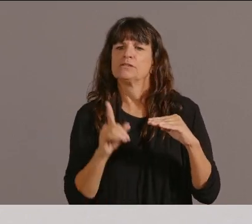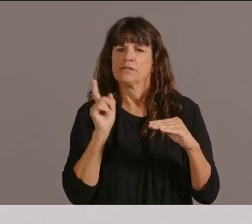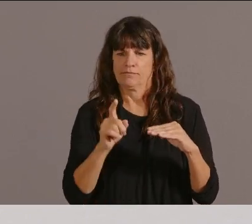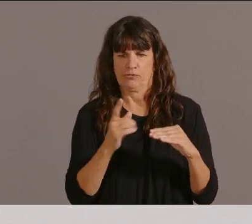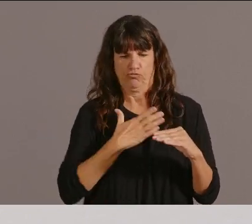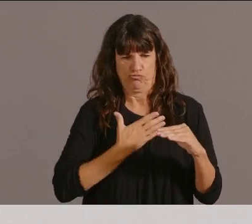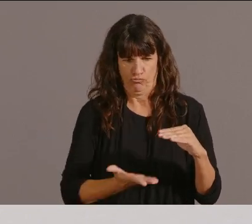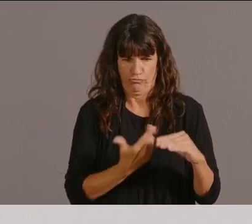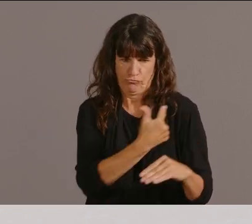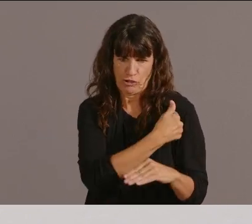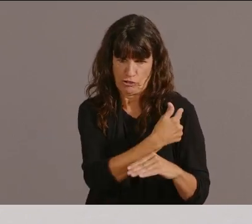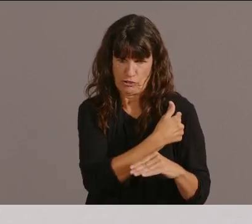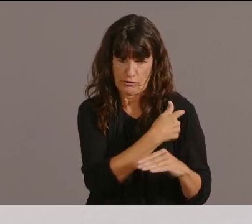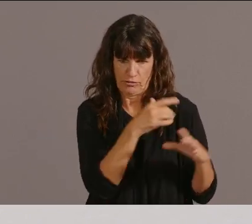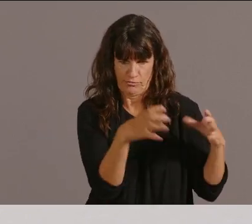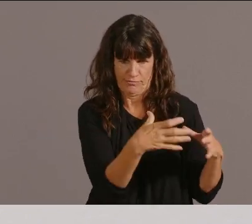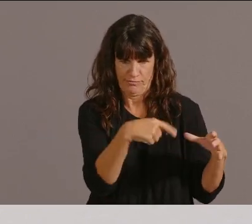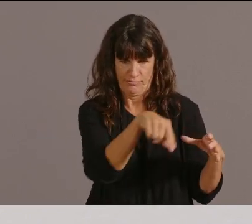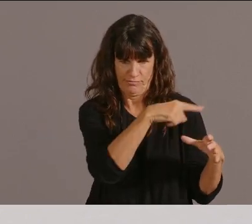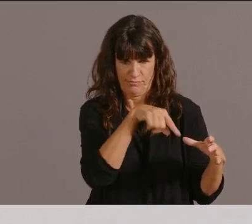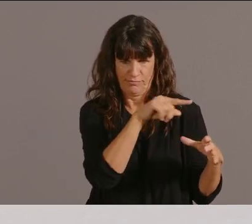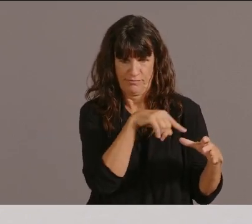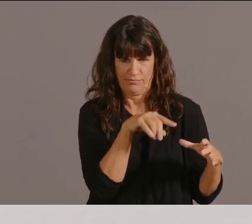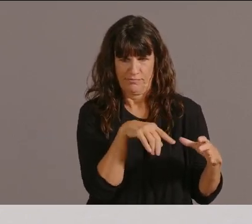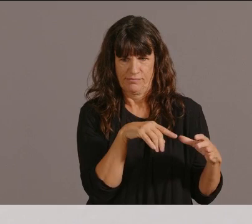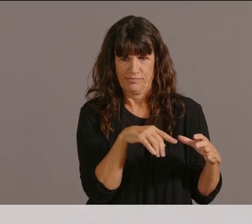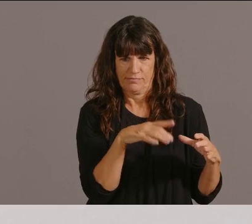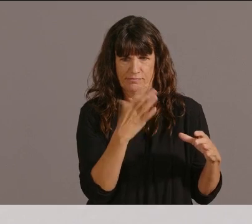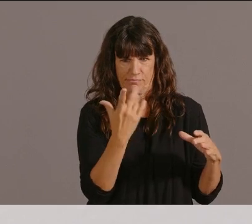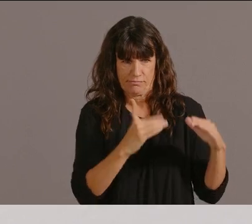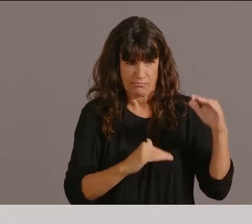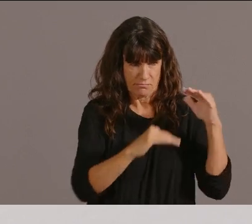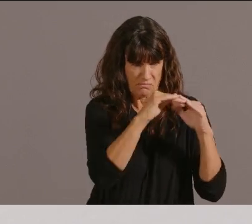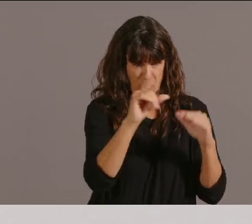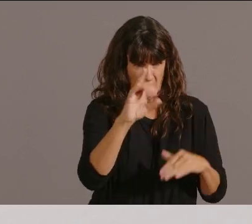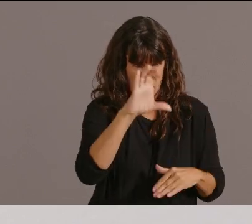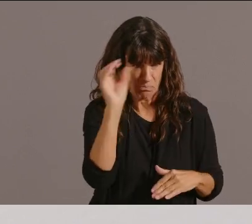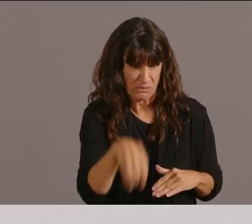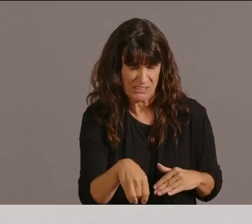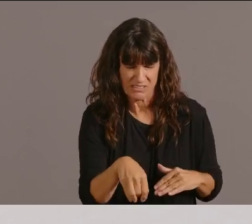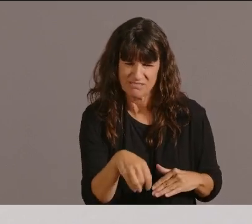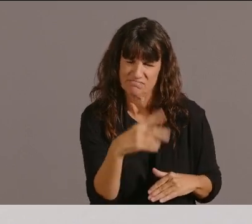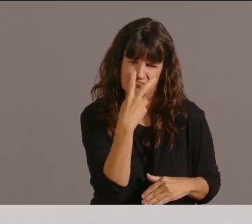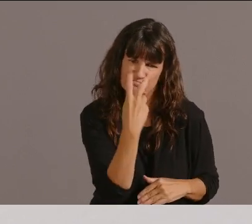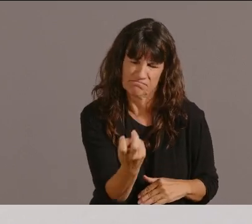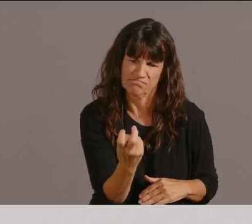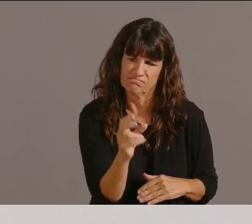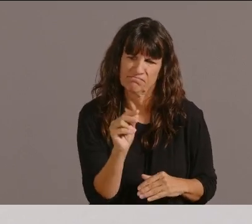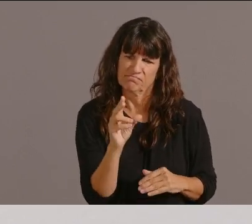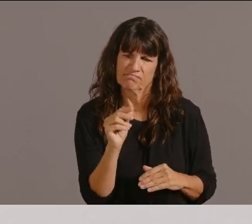anticipating, we know we'll never reach that 100%, but we will continue vaccinating as long as we're receiving vaccine.